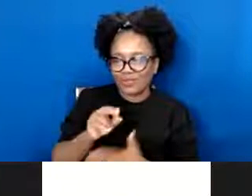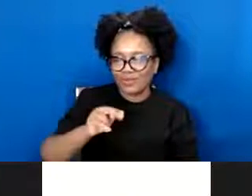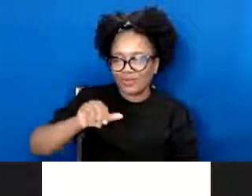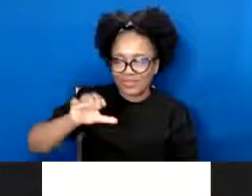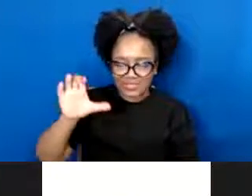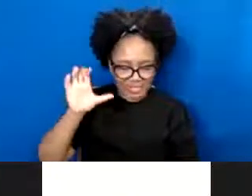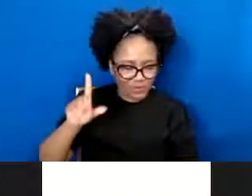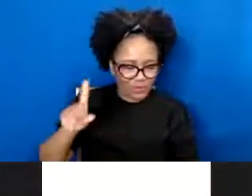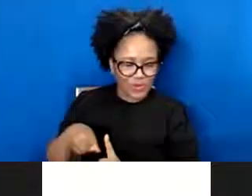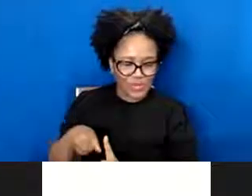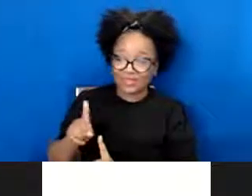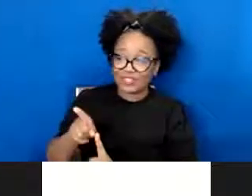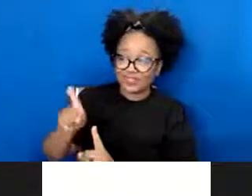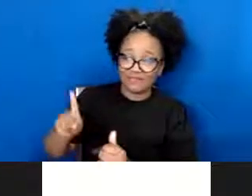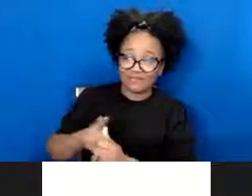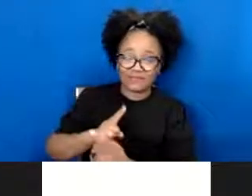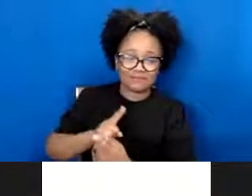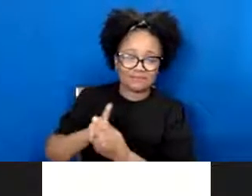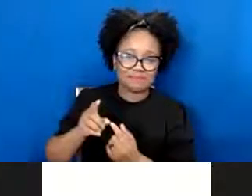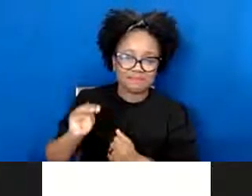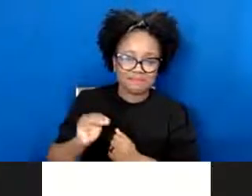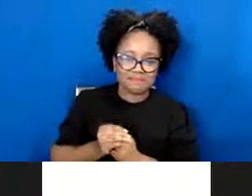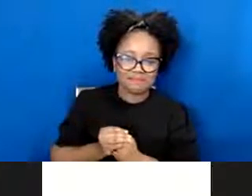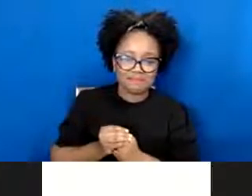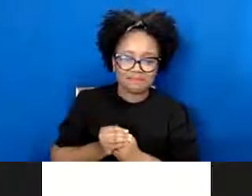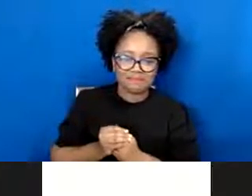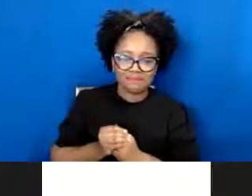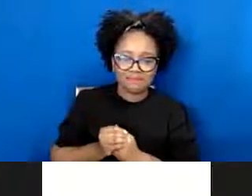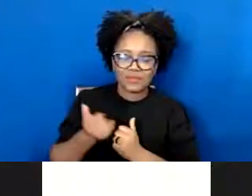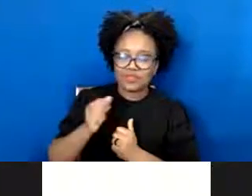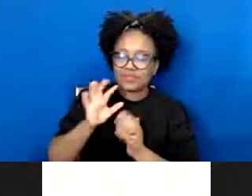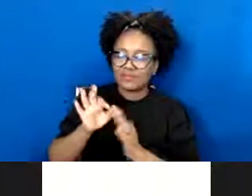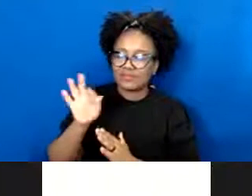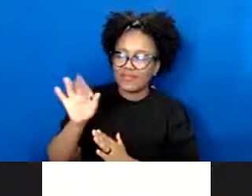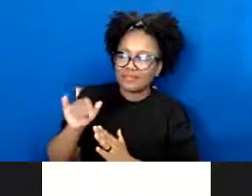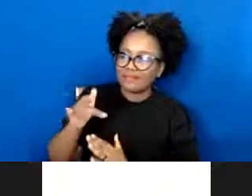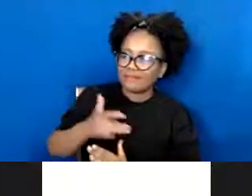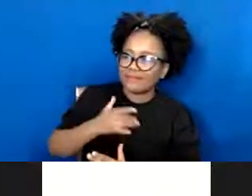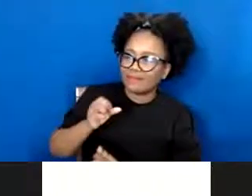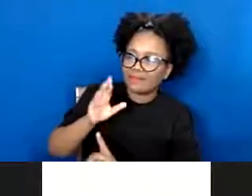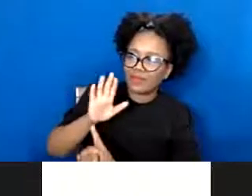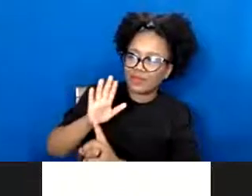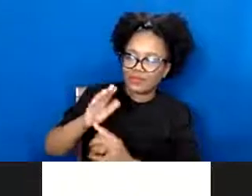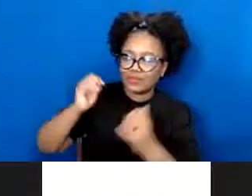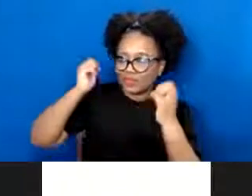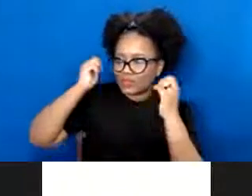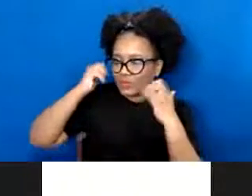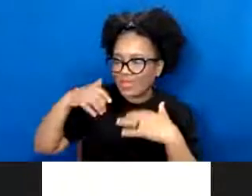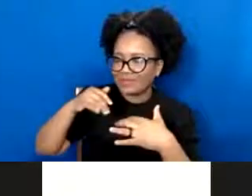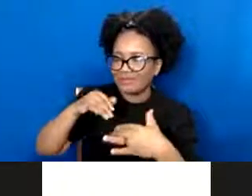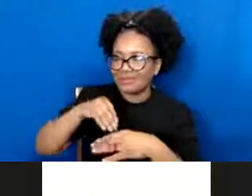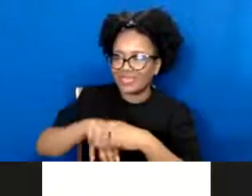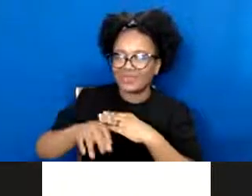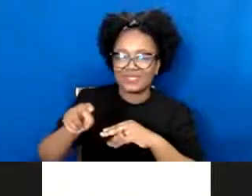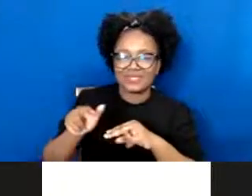flowery scent of her, sweat mingled with earth on the subways. I ordered the milky sweet